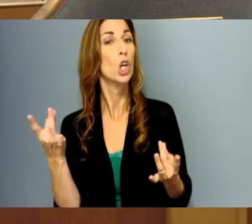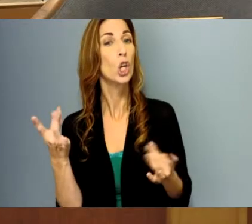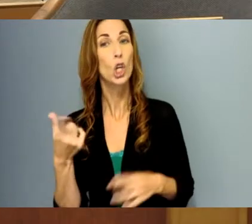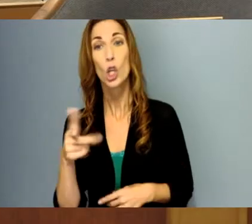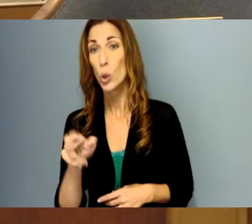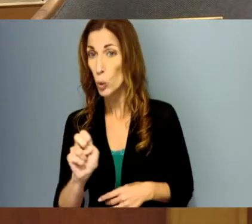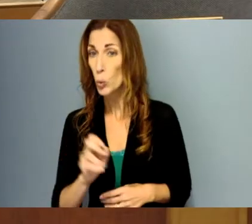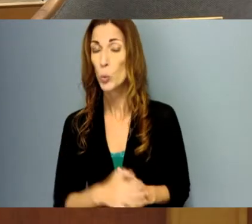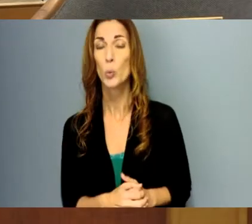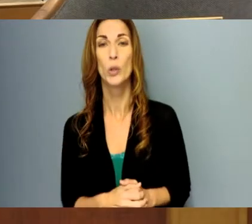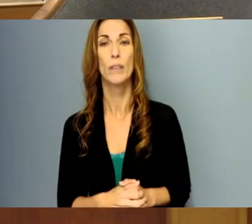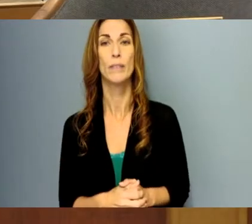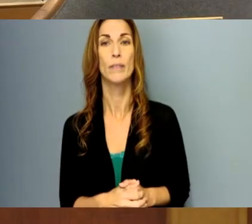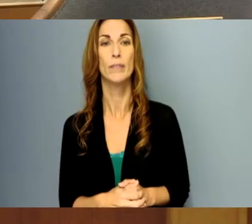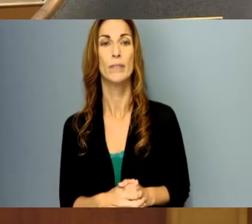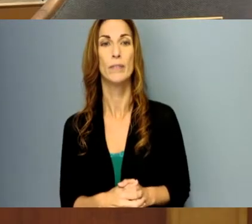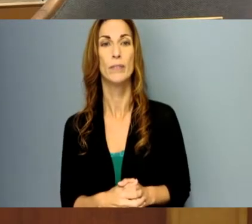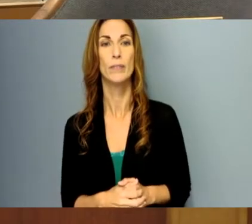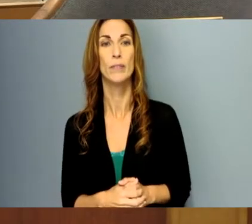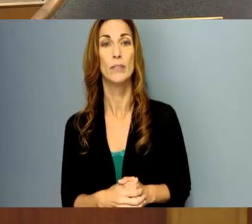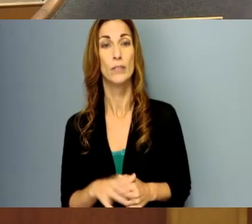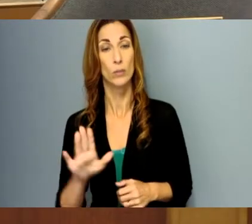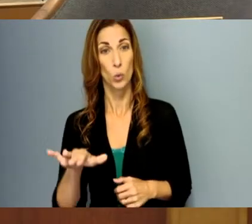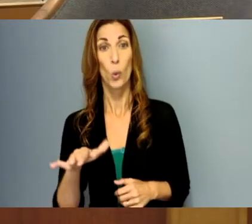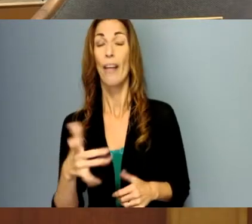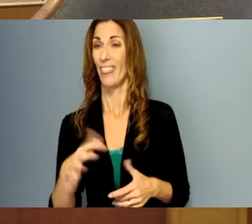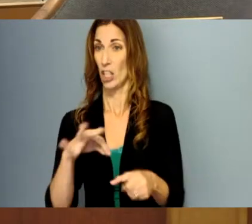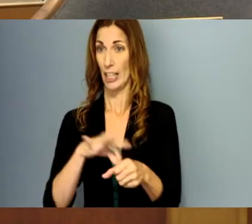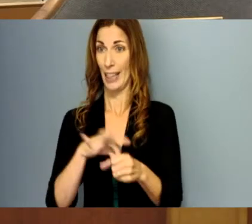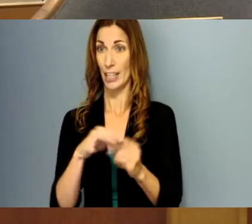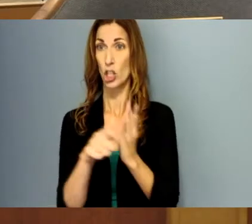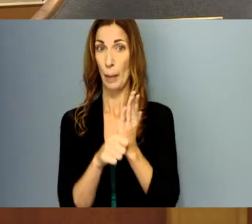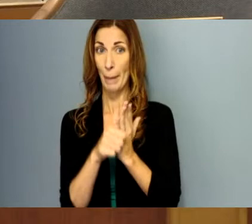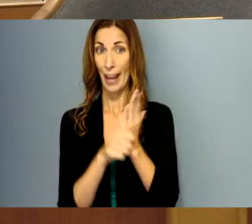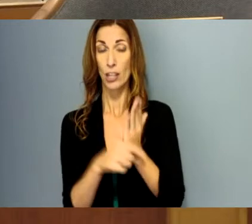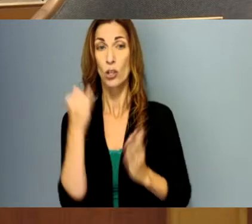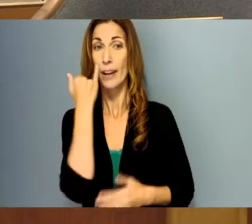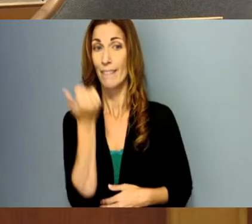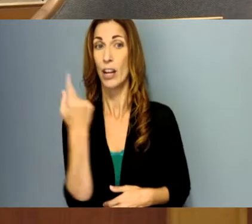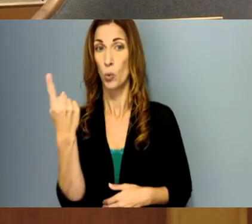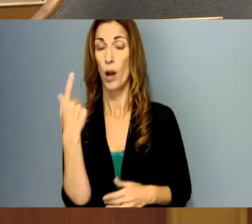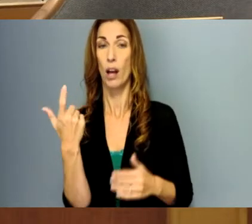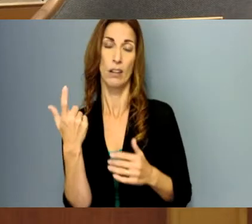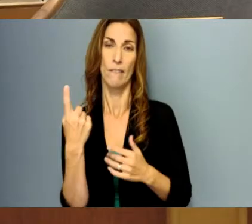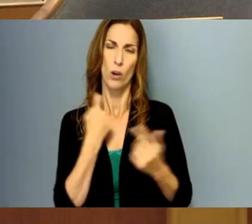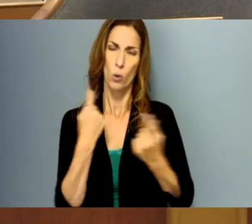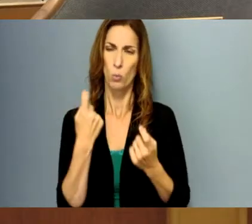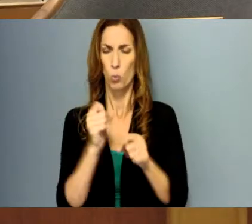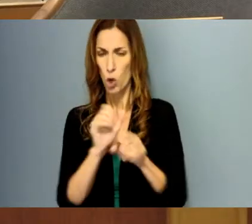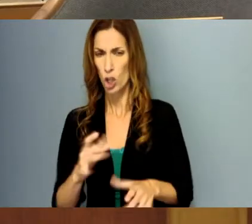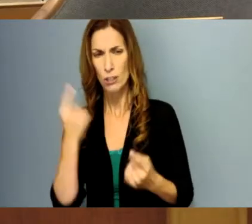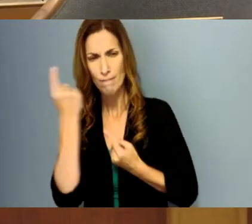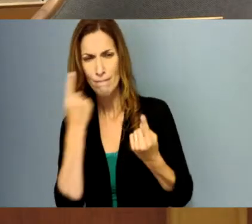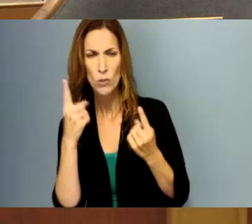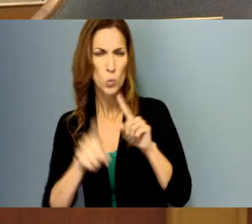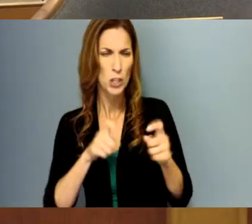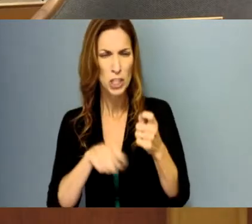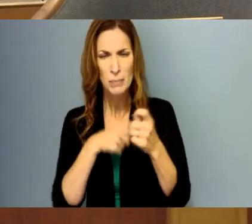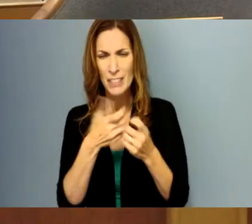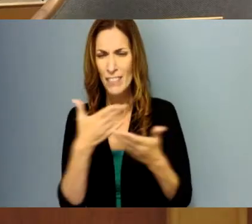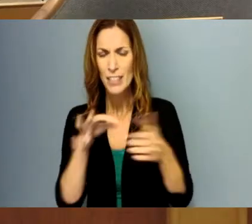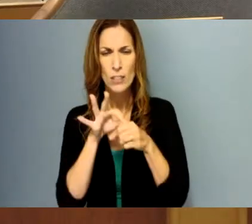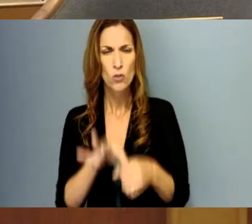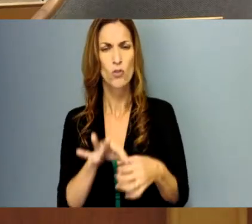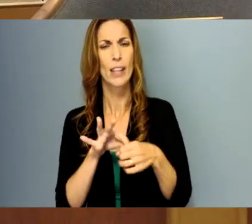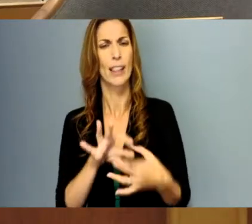glue. There's an election manual if any one of our poll workers have questions about specific things with the election. So